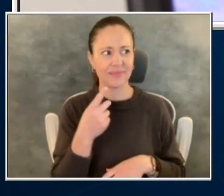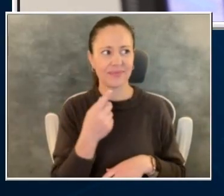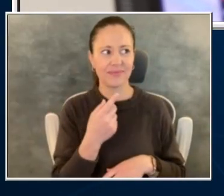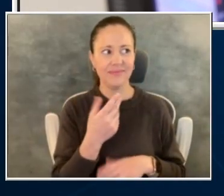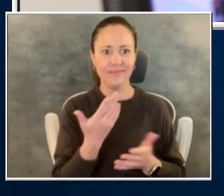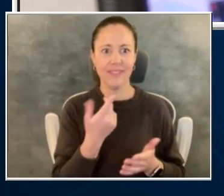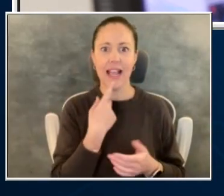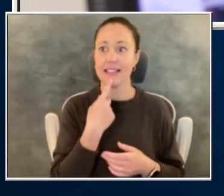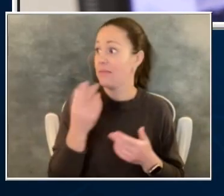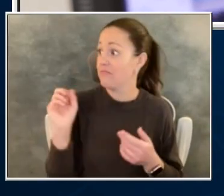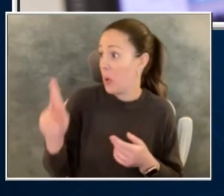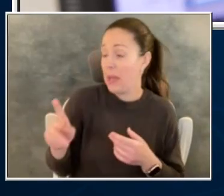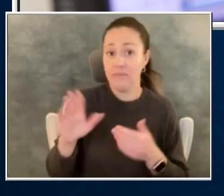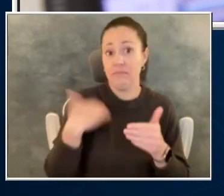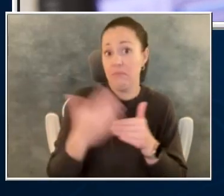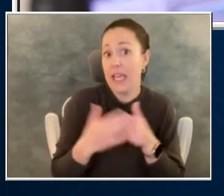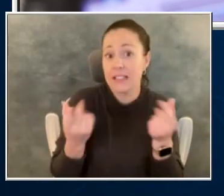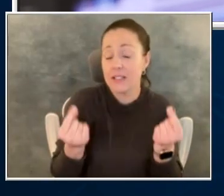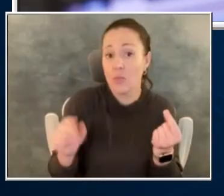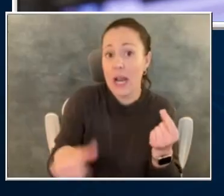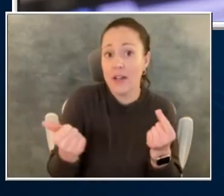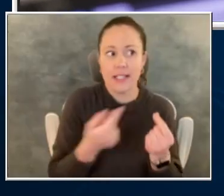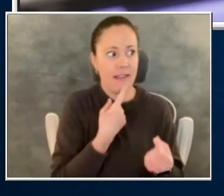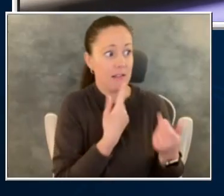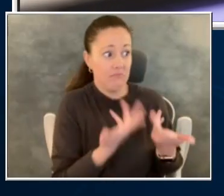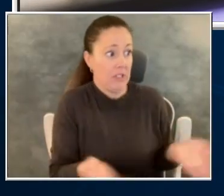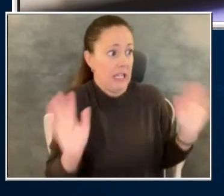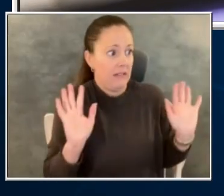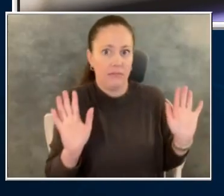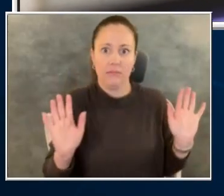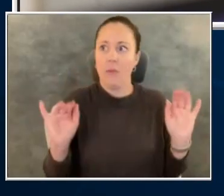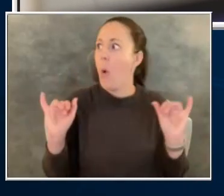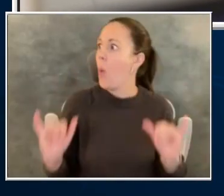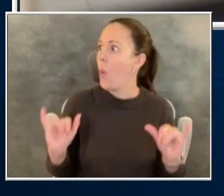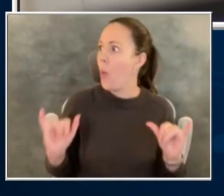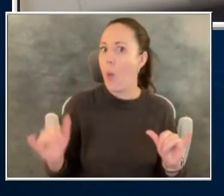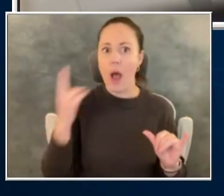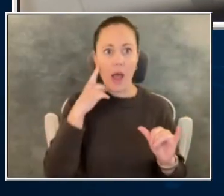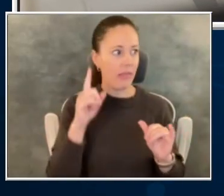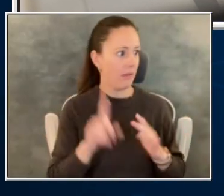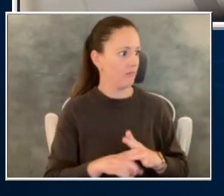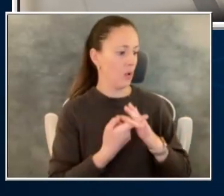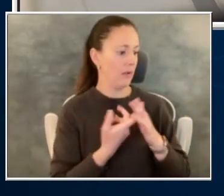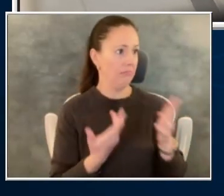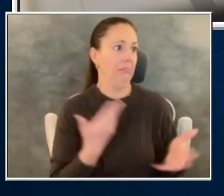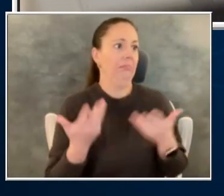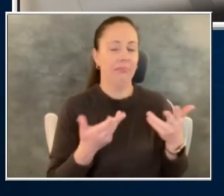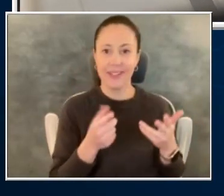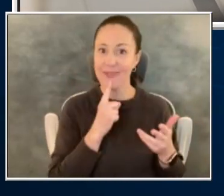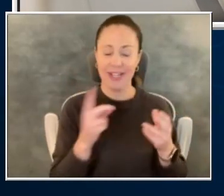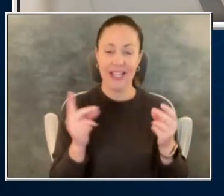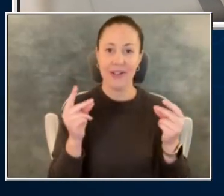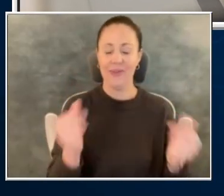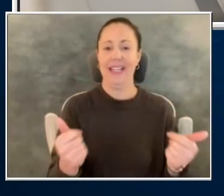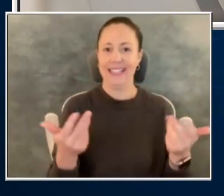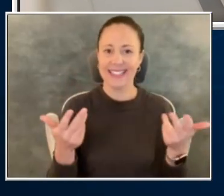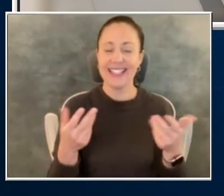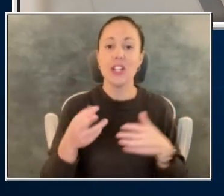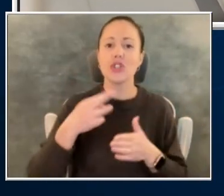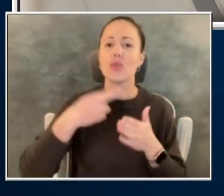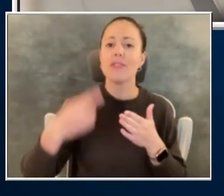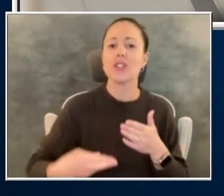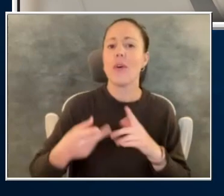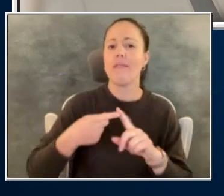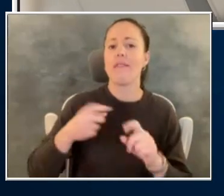said, it's done. It was that fast. I thought we were just kind of getting started. How could the results of whatever Kathy's score